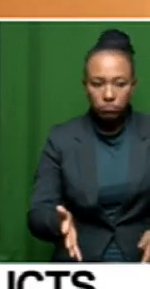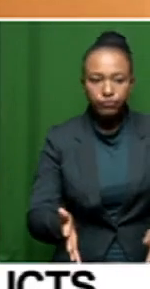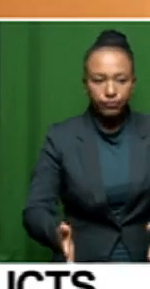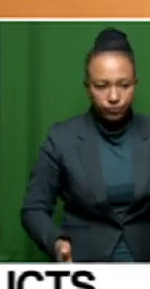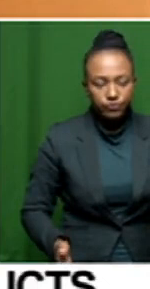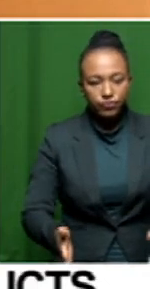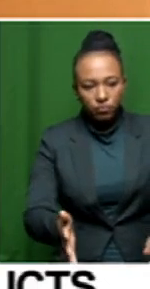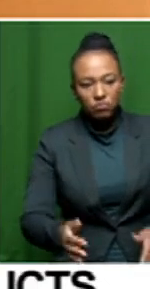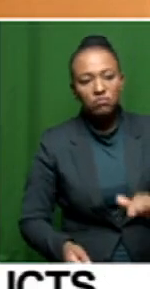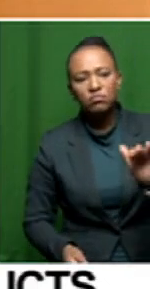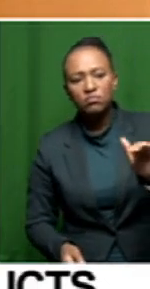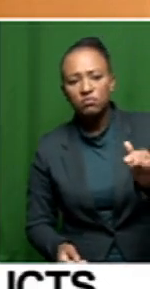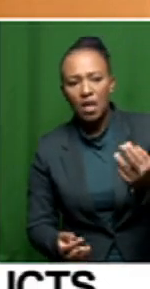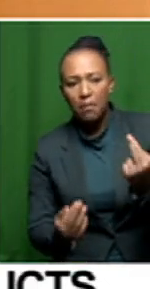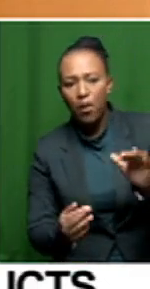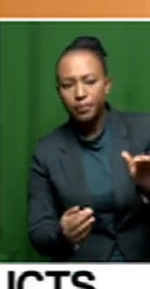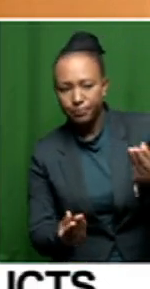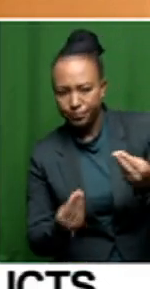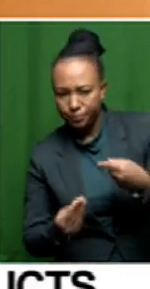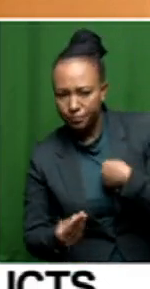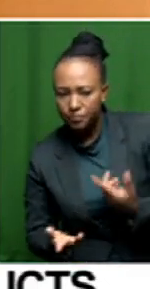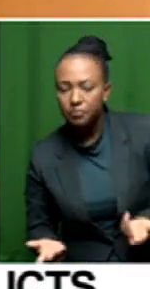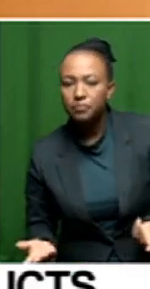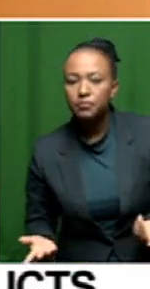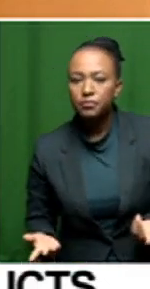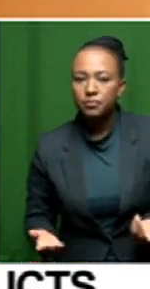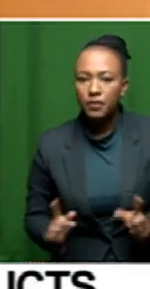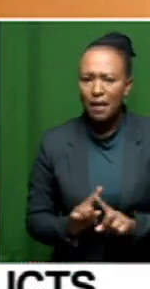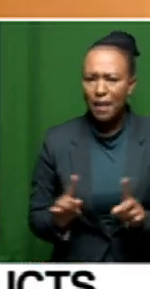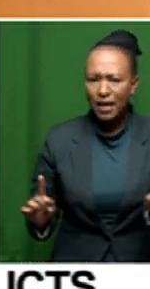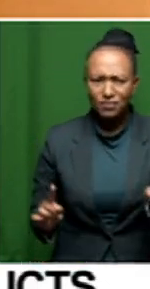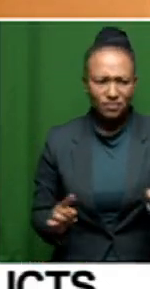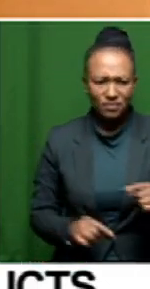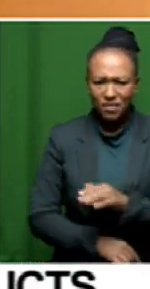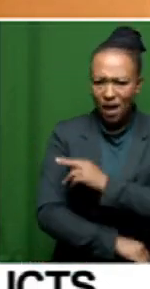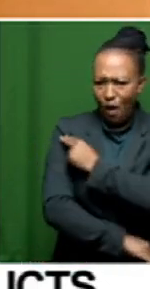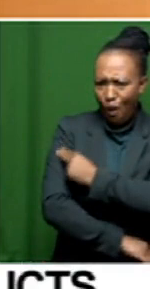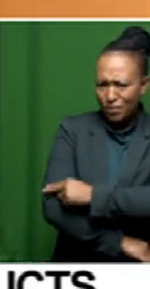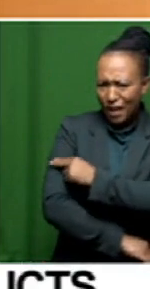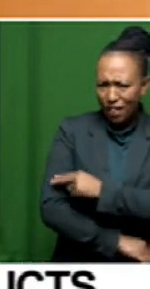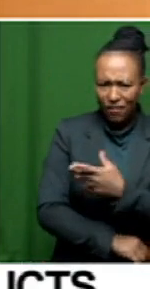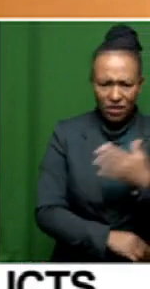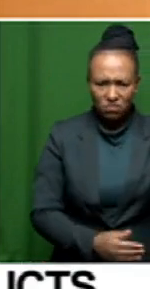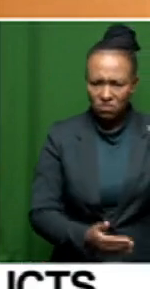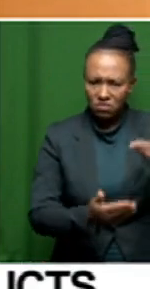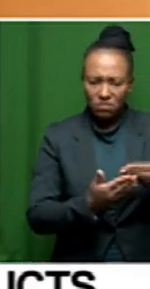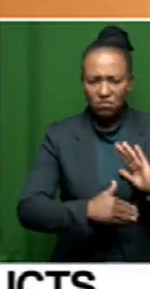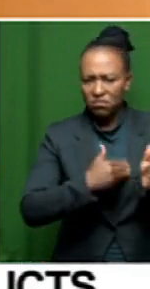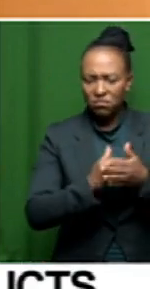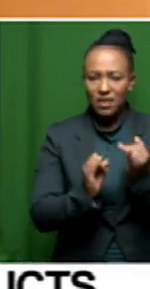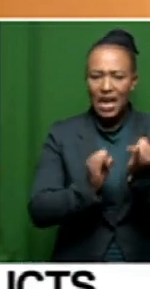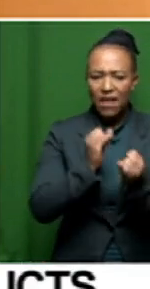and you went to ask for a report. And this facility has already been closed for 11 months now.